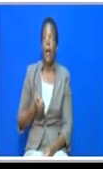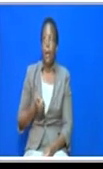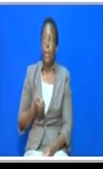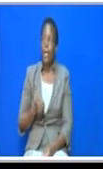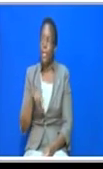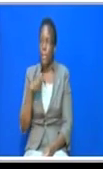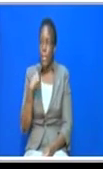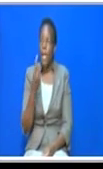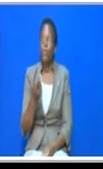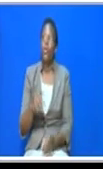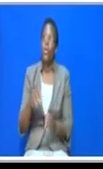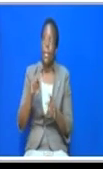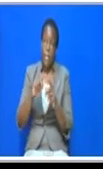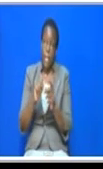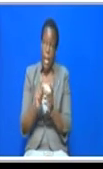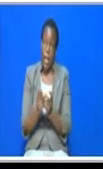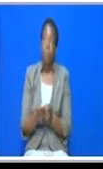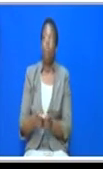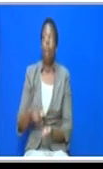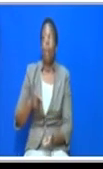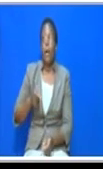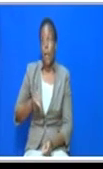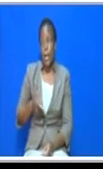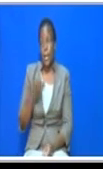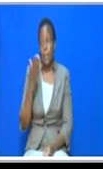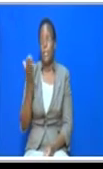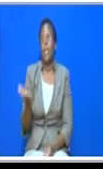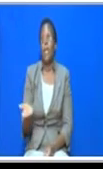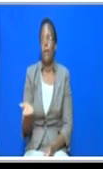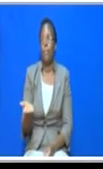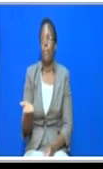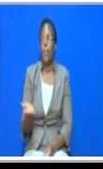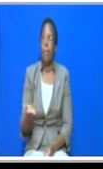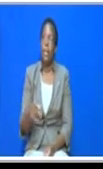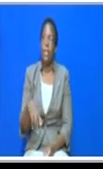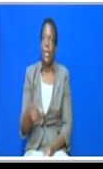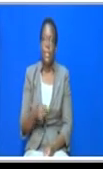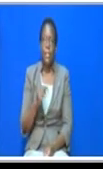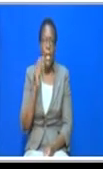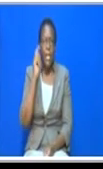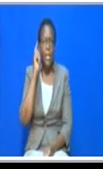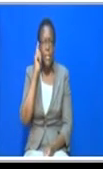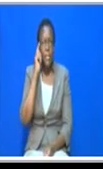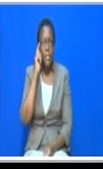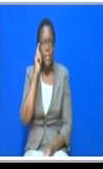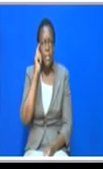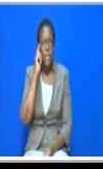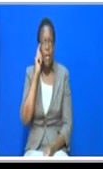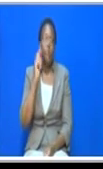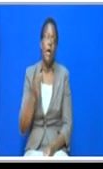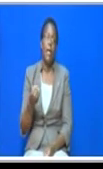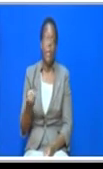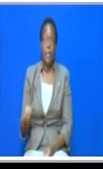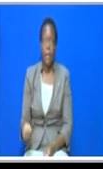have there, that she's sensitive, but she's also young. So that's describing the girl. Then we